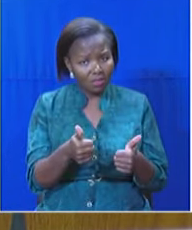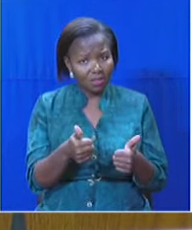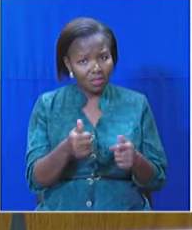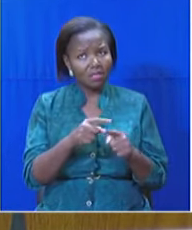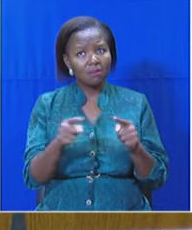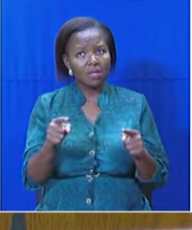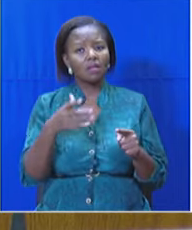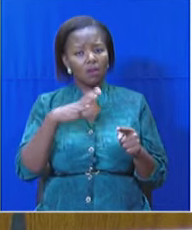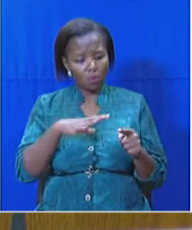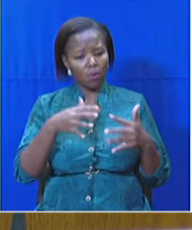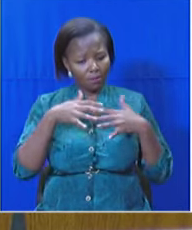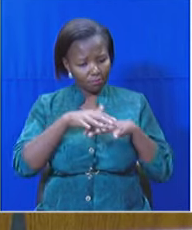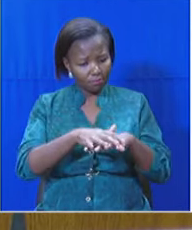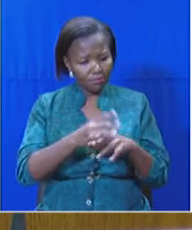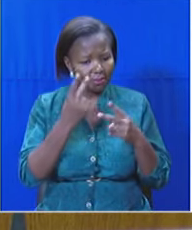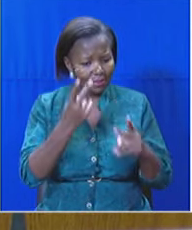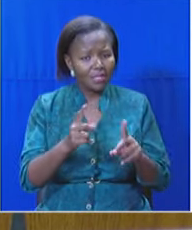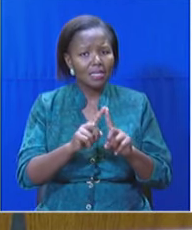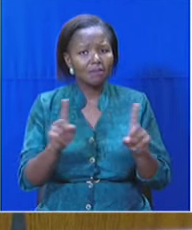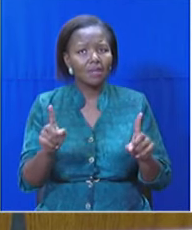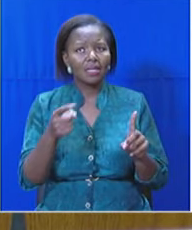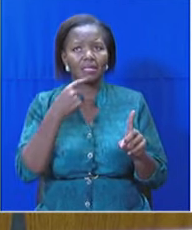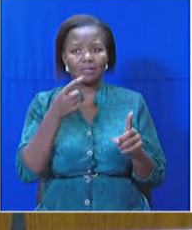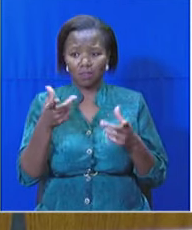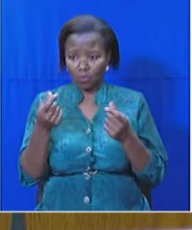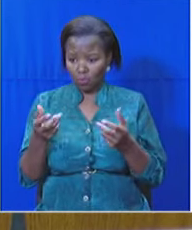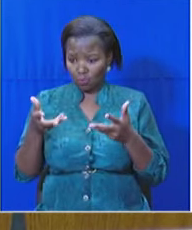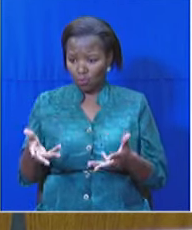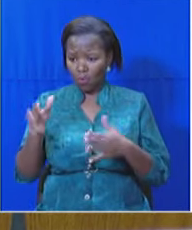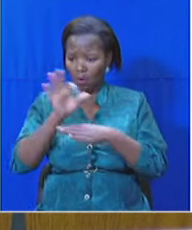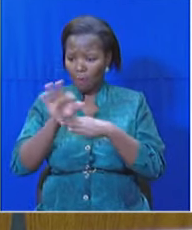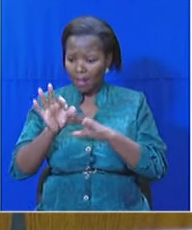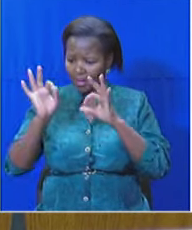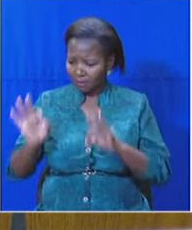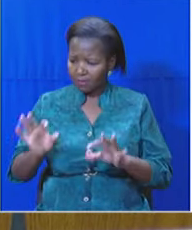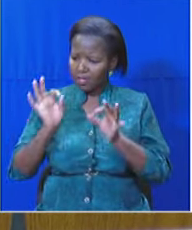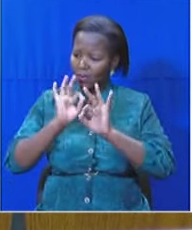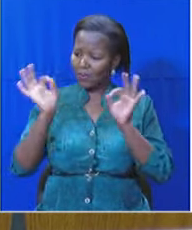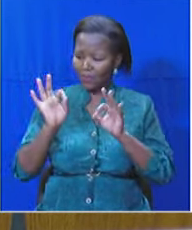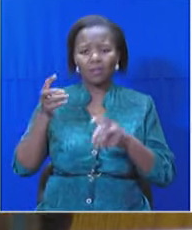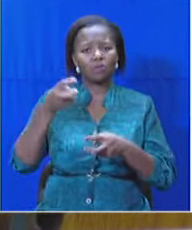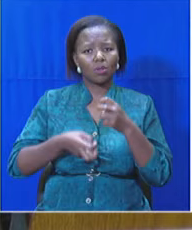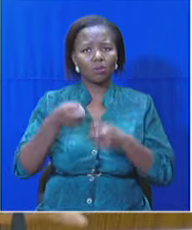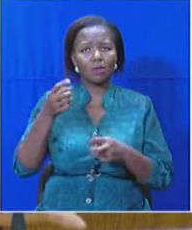want implementation, Minister, but not in a way that you are doing it. You